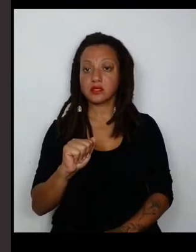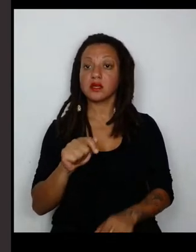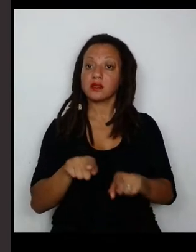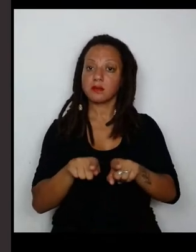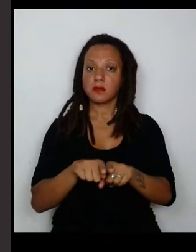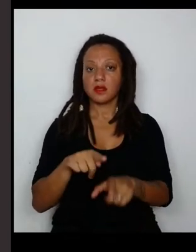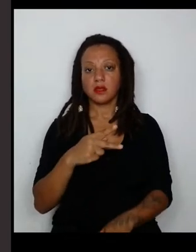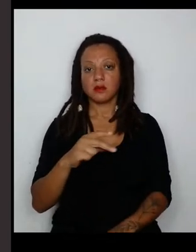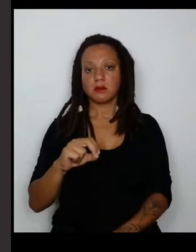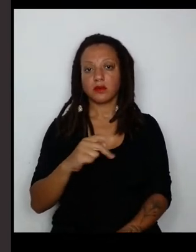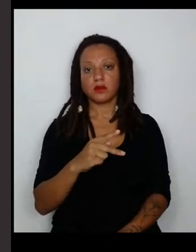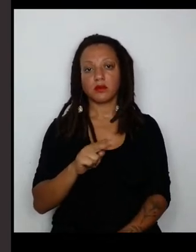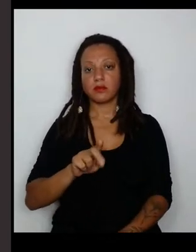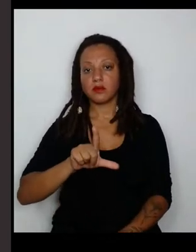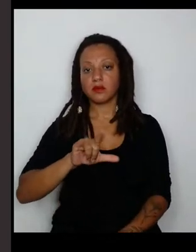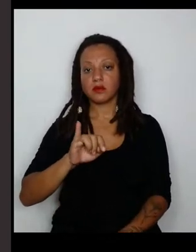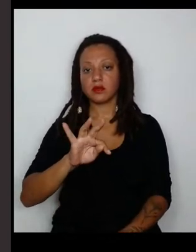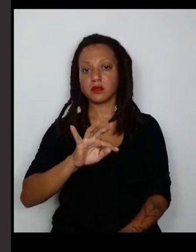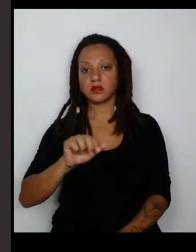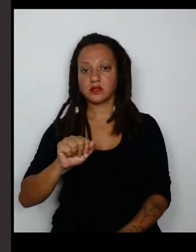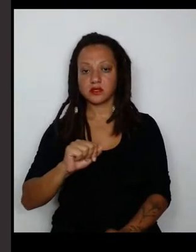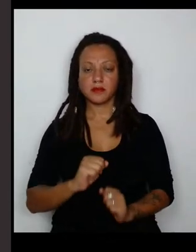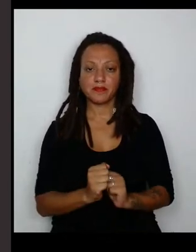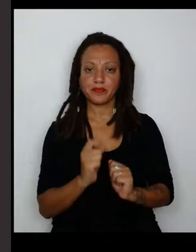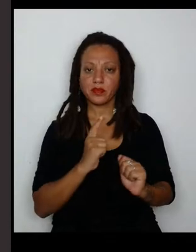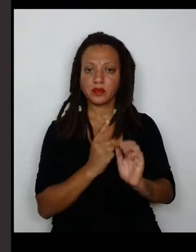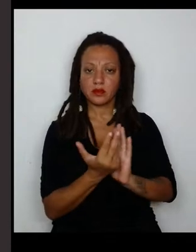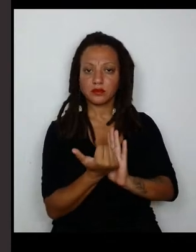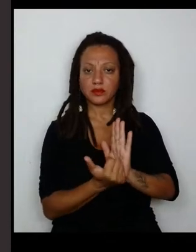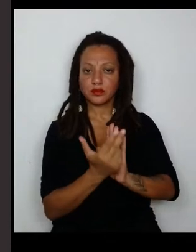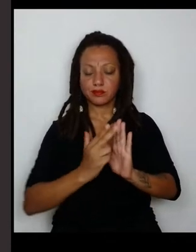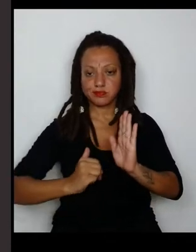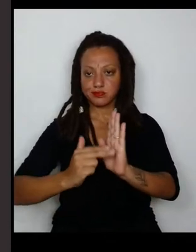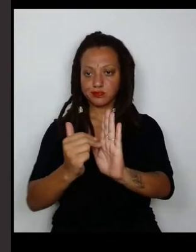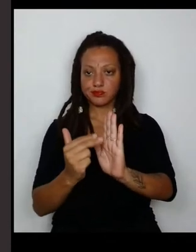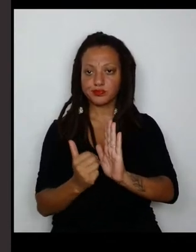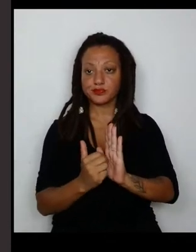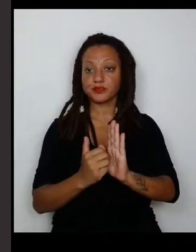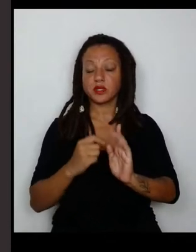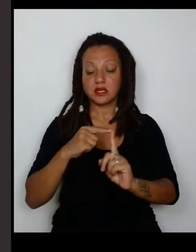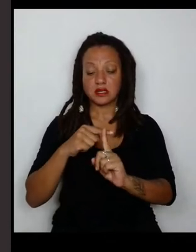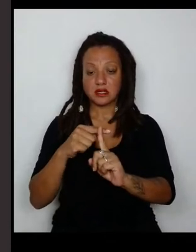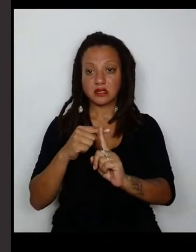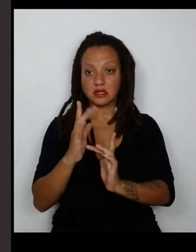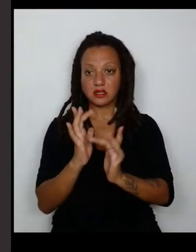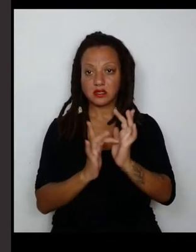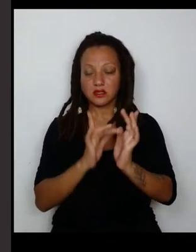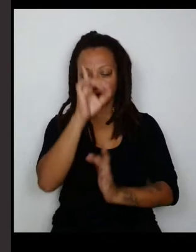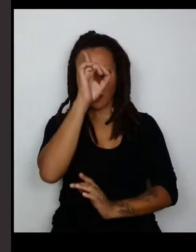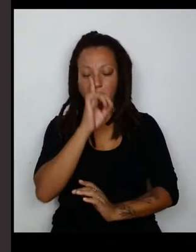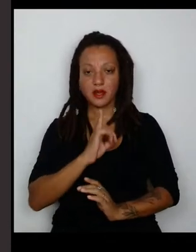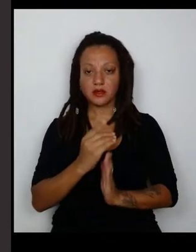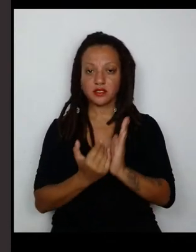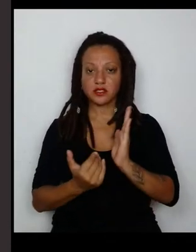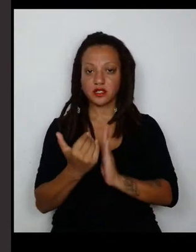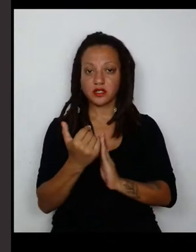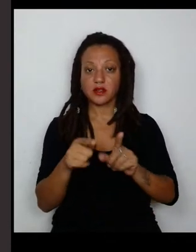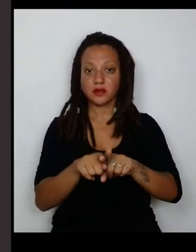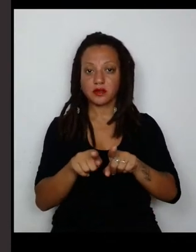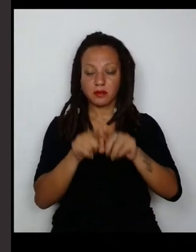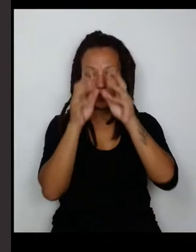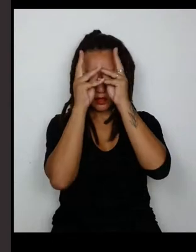abstraction became for him talismanic an expression of his desire to escape capitalist modernity and embed himself in a pre-modern